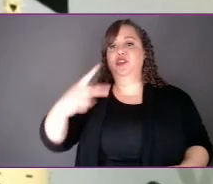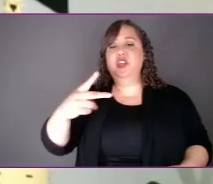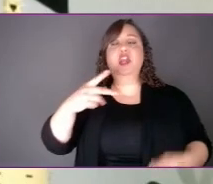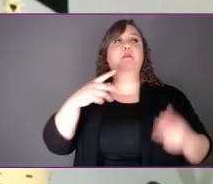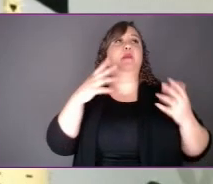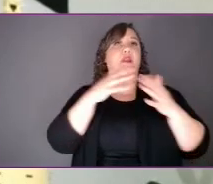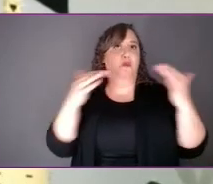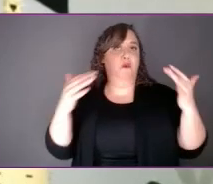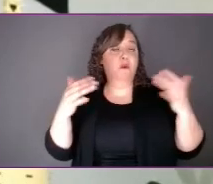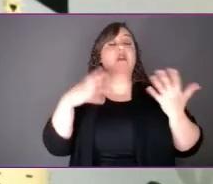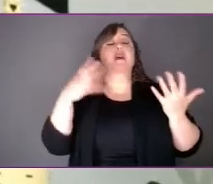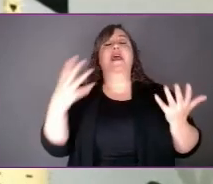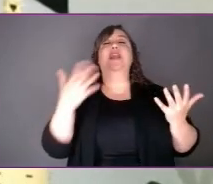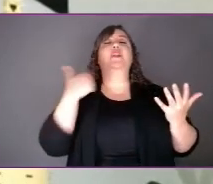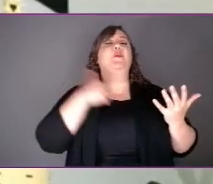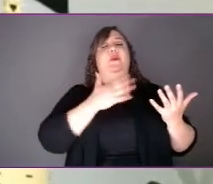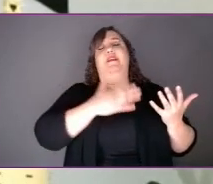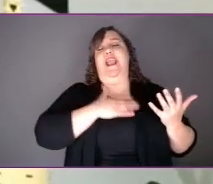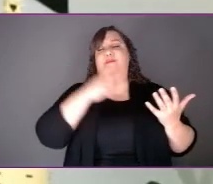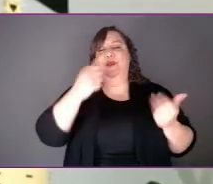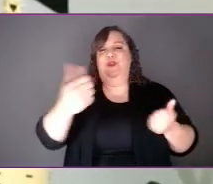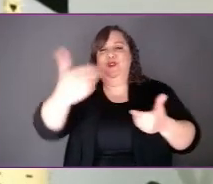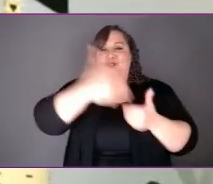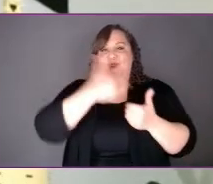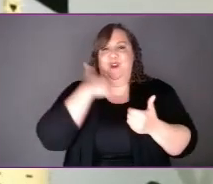you can join us here at NASA. Hope all of you can make it here.